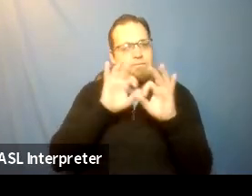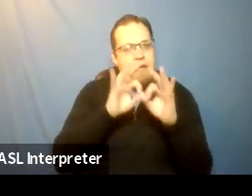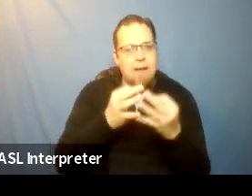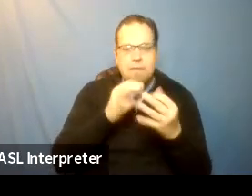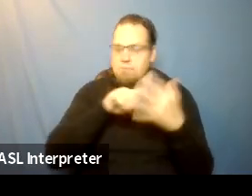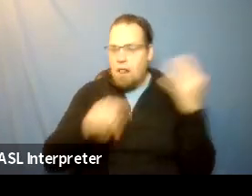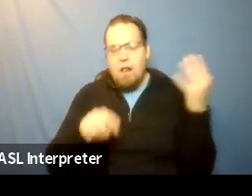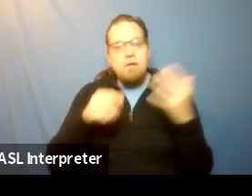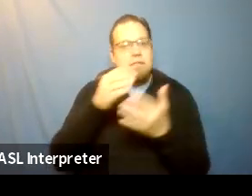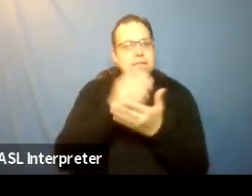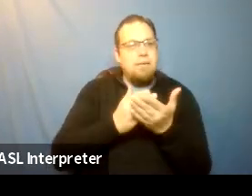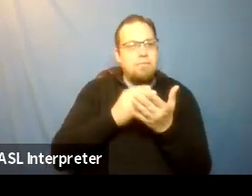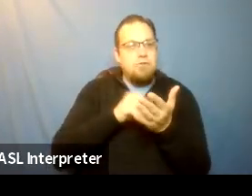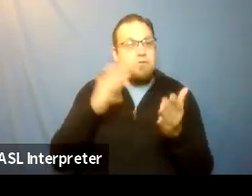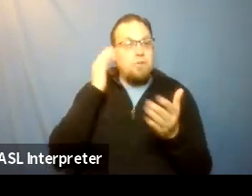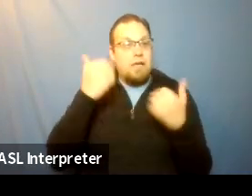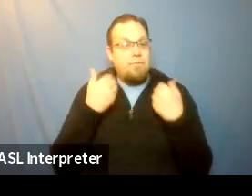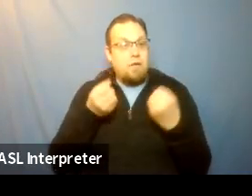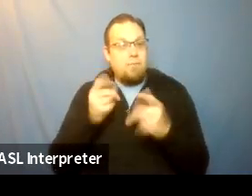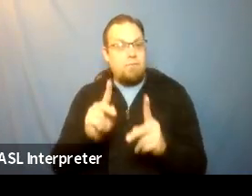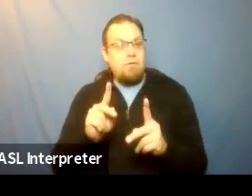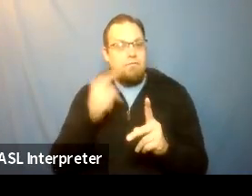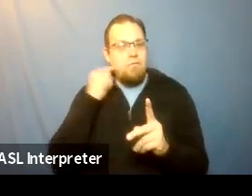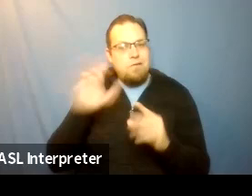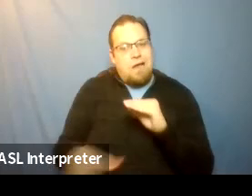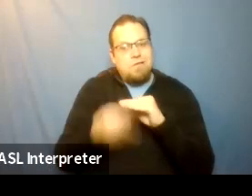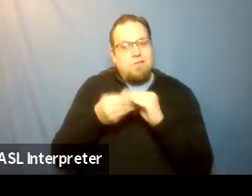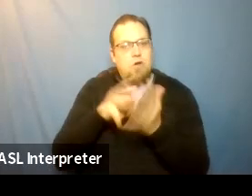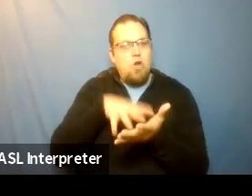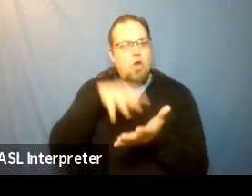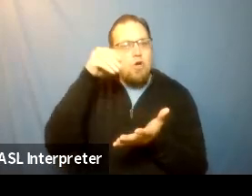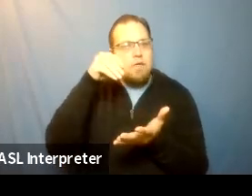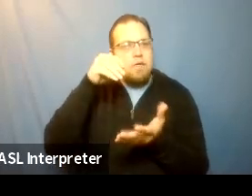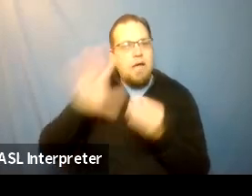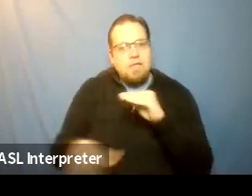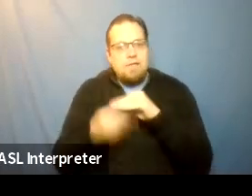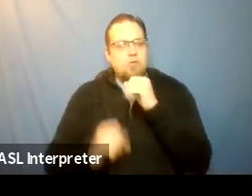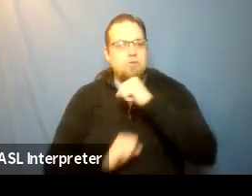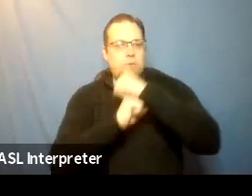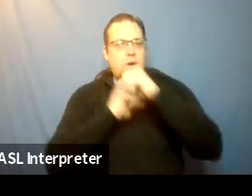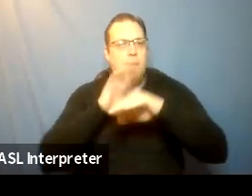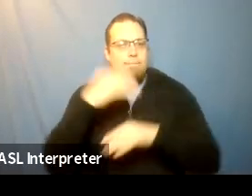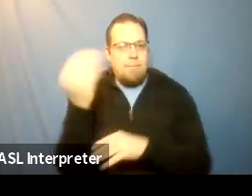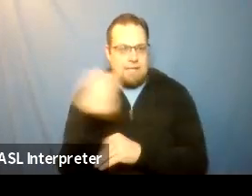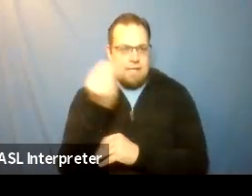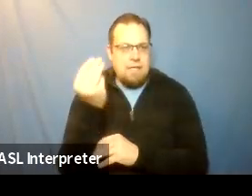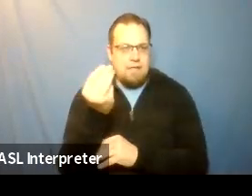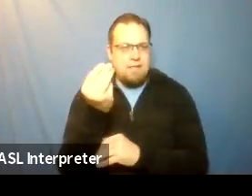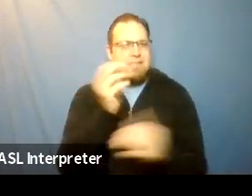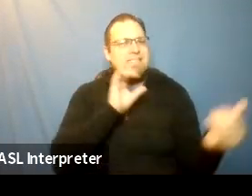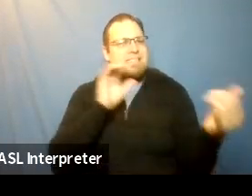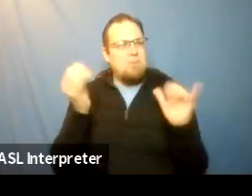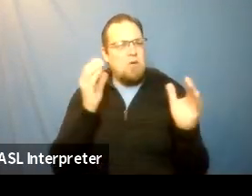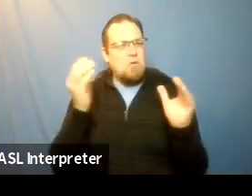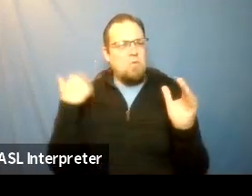Some students will have opportunities for additional learning and additional support on Mondays, similar to what we've been